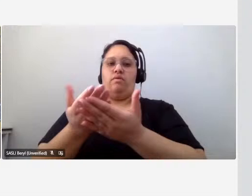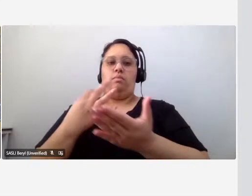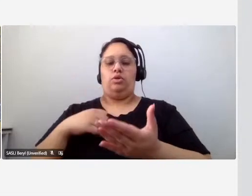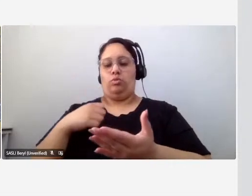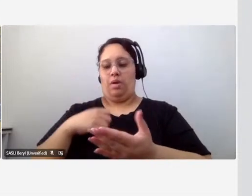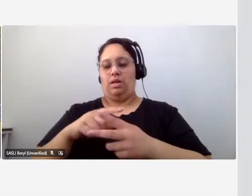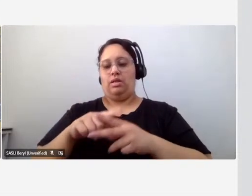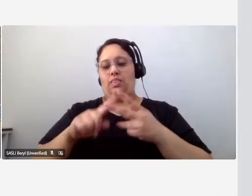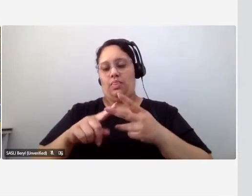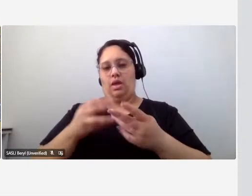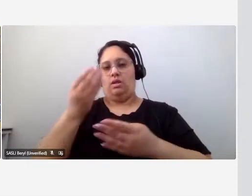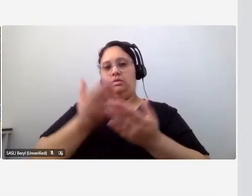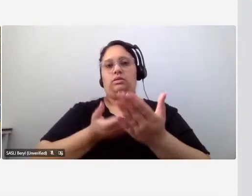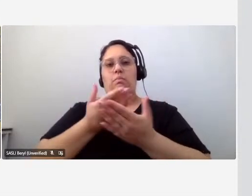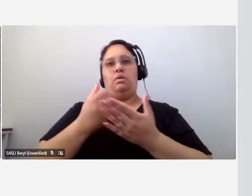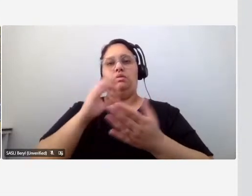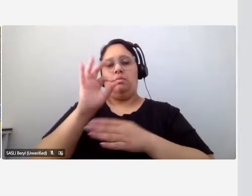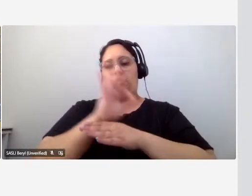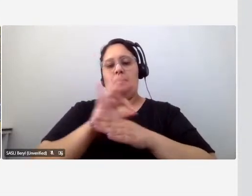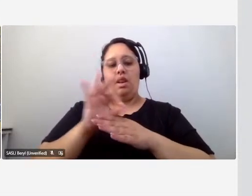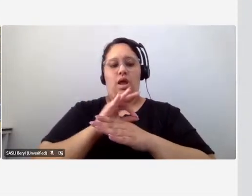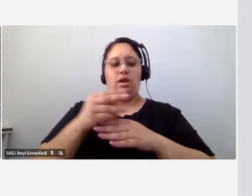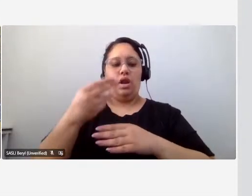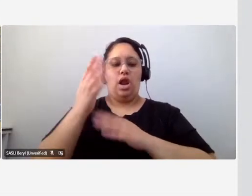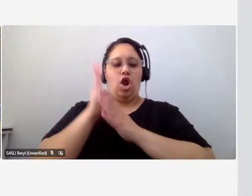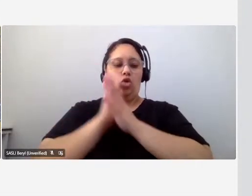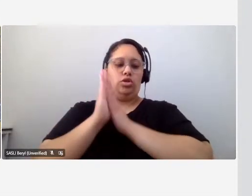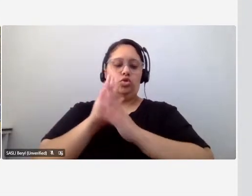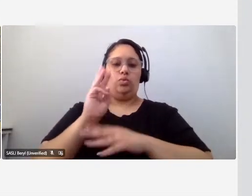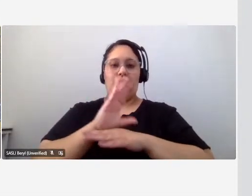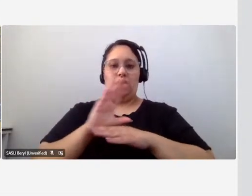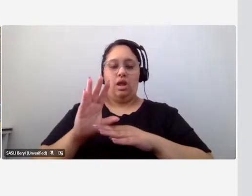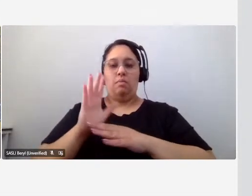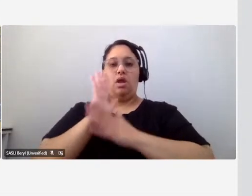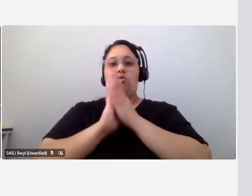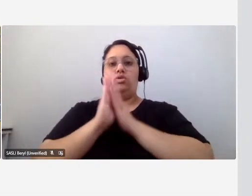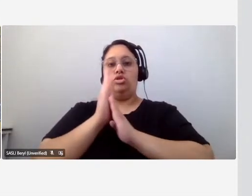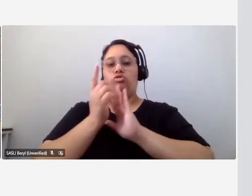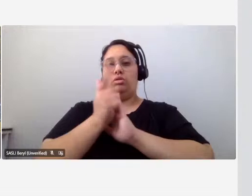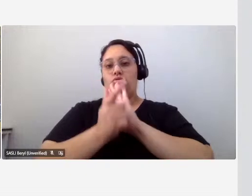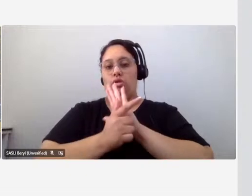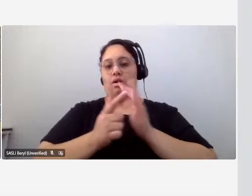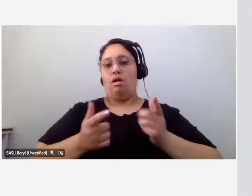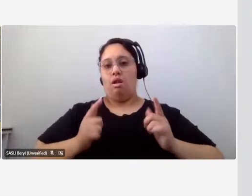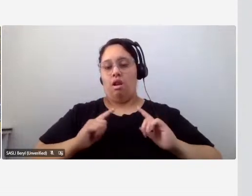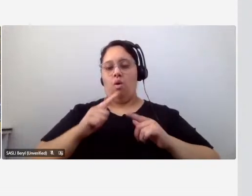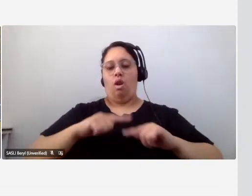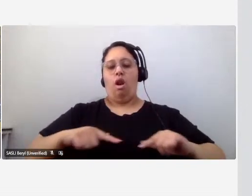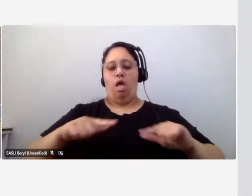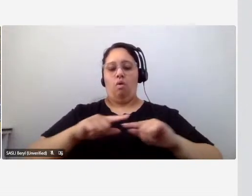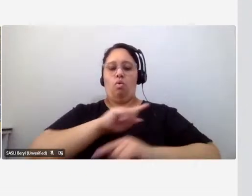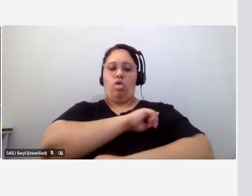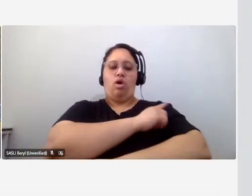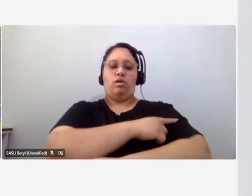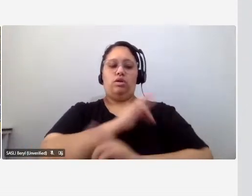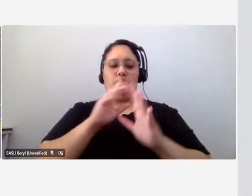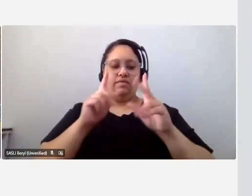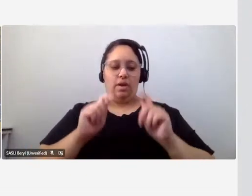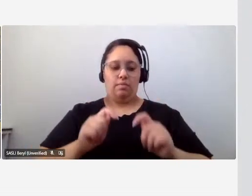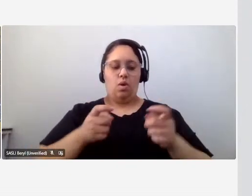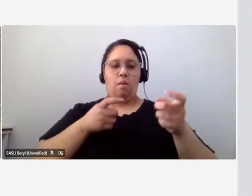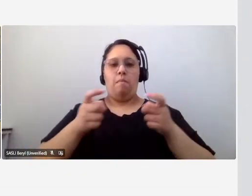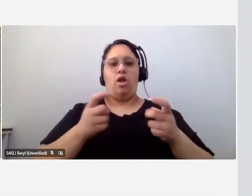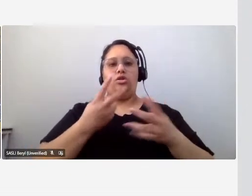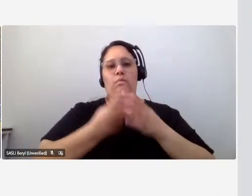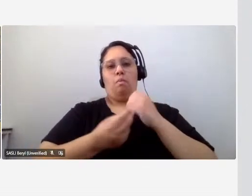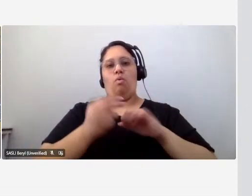submit plans to Heritage Western Cape, where the heritage legislation allows for the local authority, the City of Cape Town, to manage those.